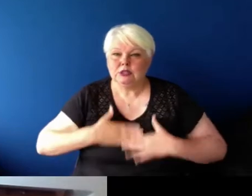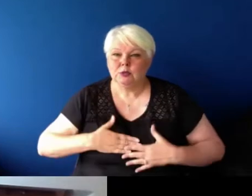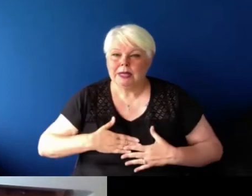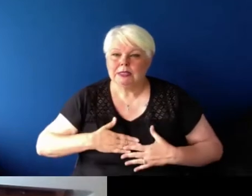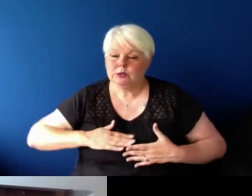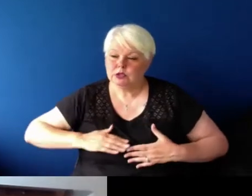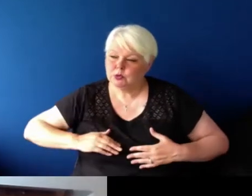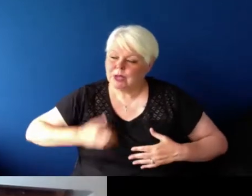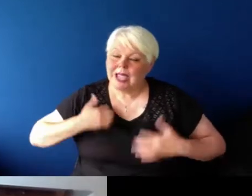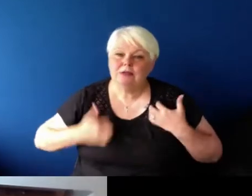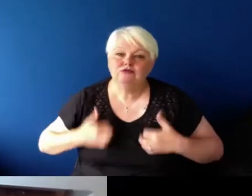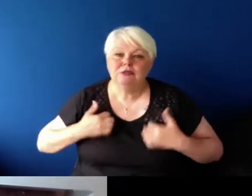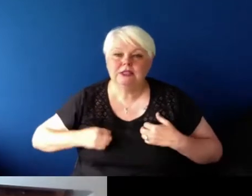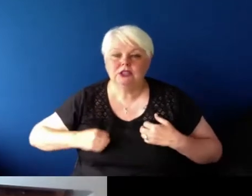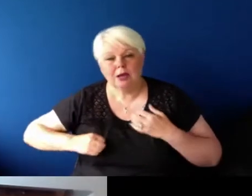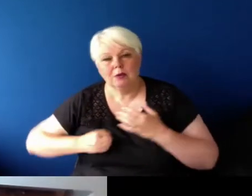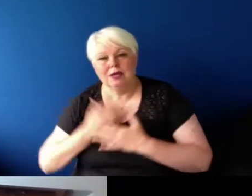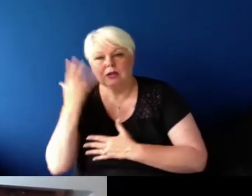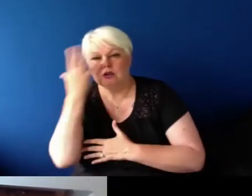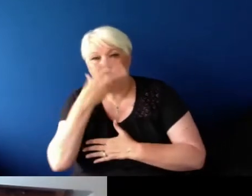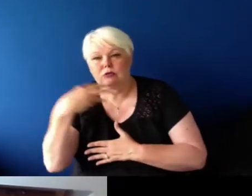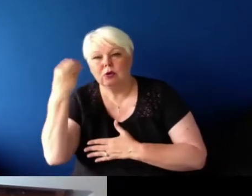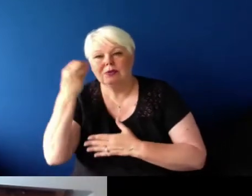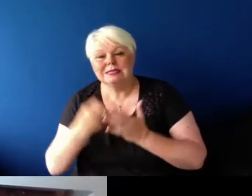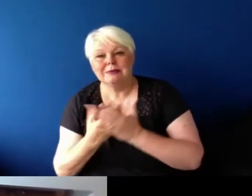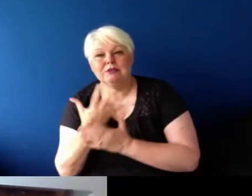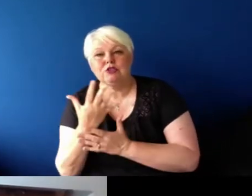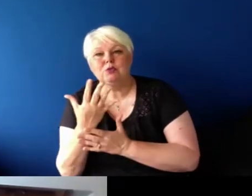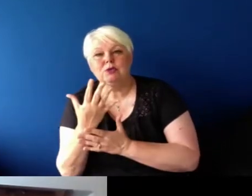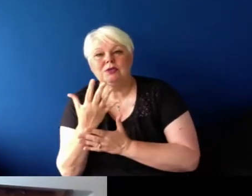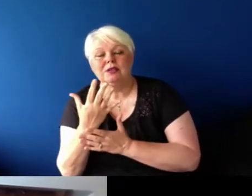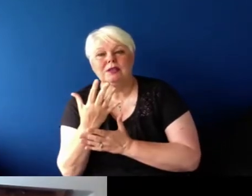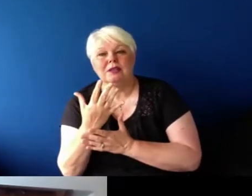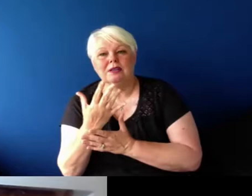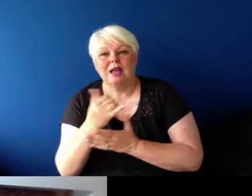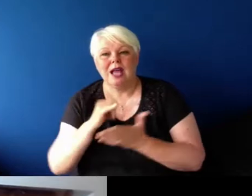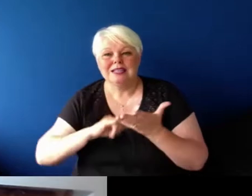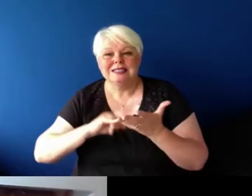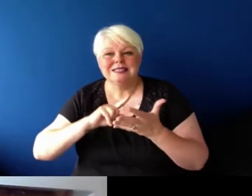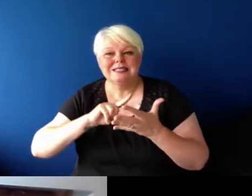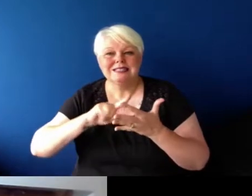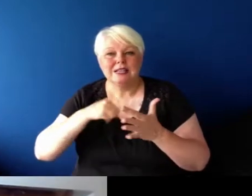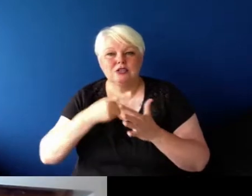how can we enable our spiritual development to enrich our sexuality, our relationships?